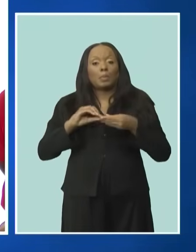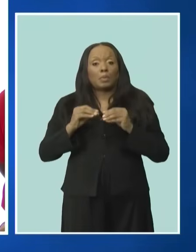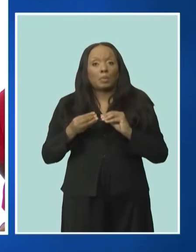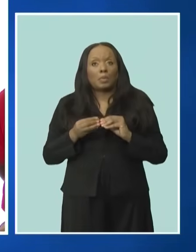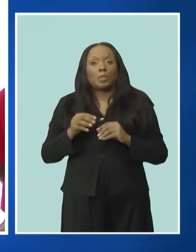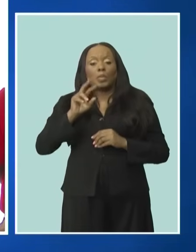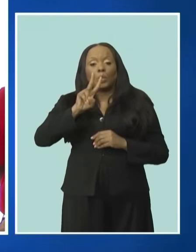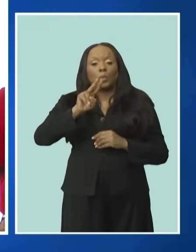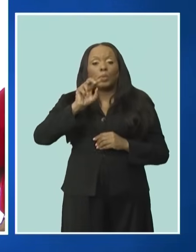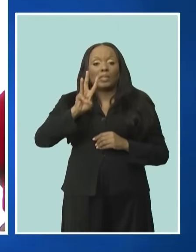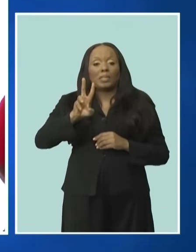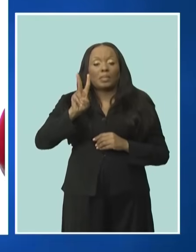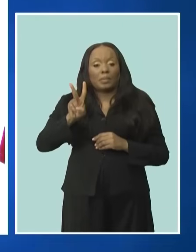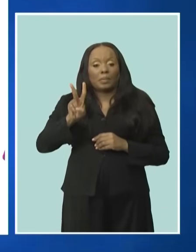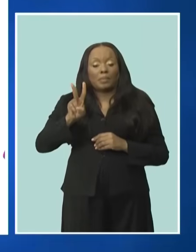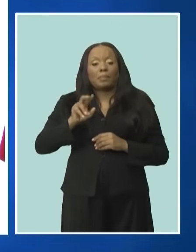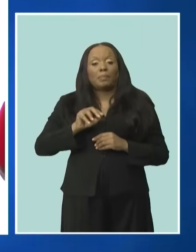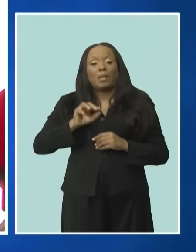that is